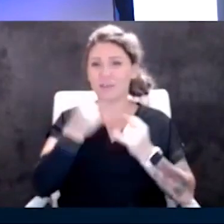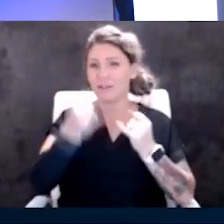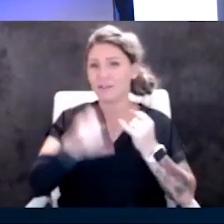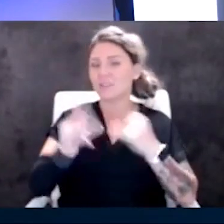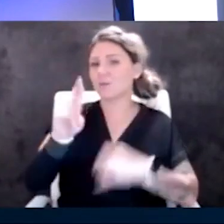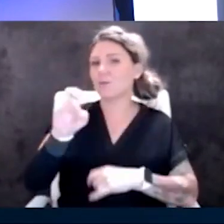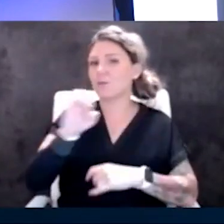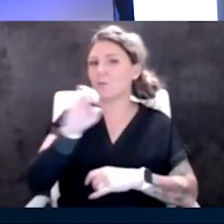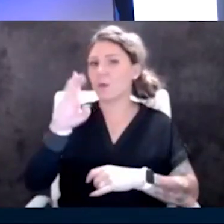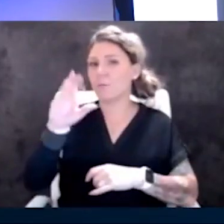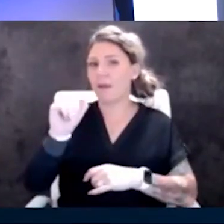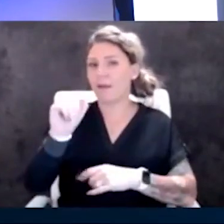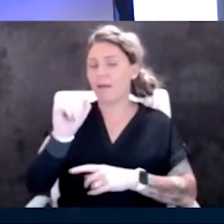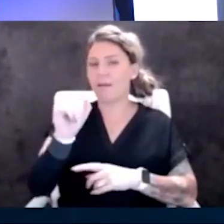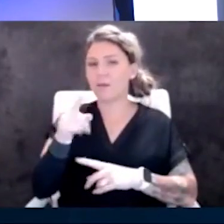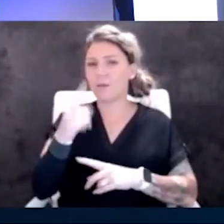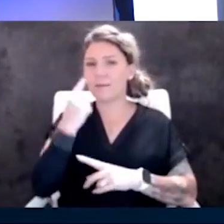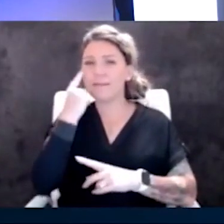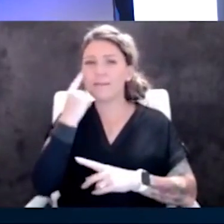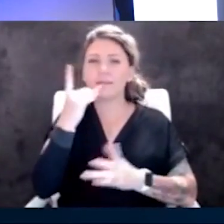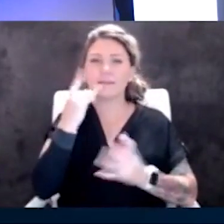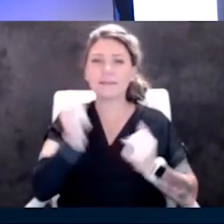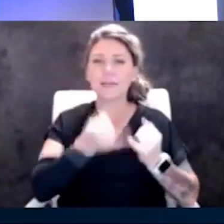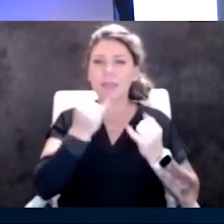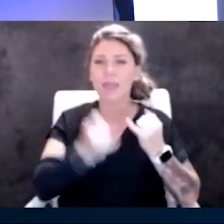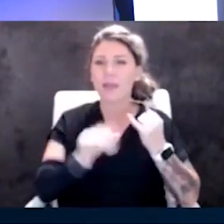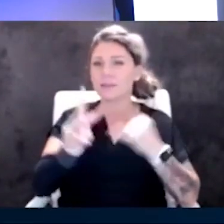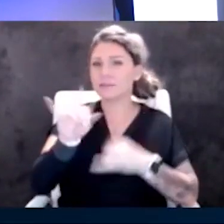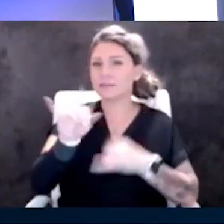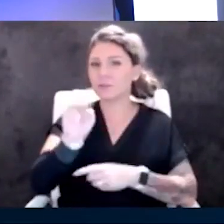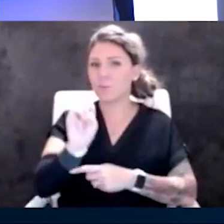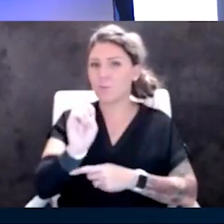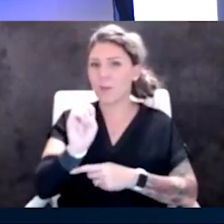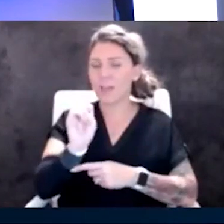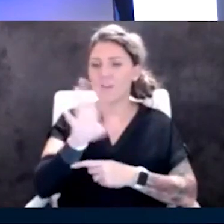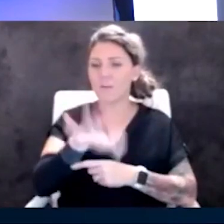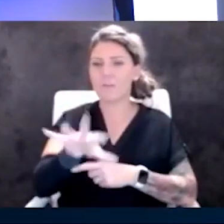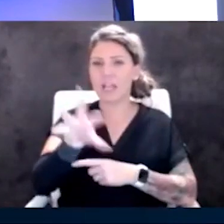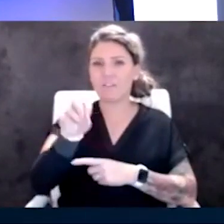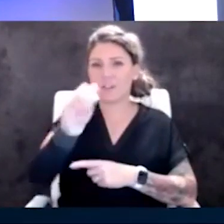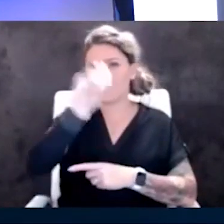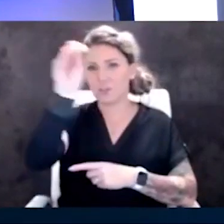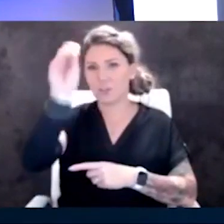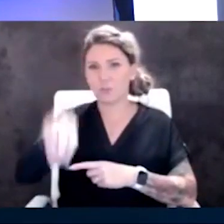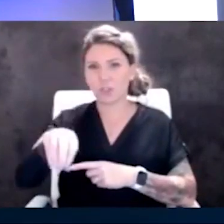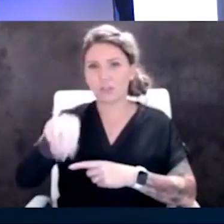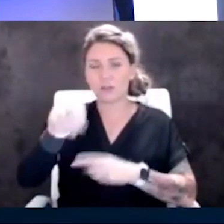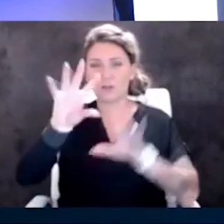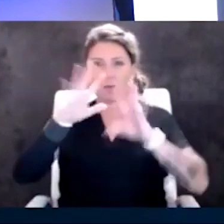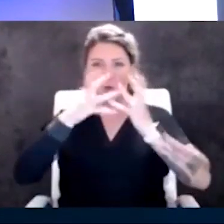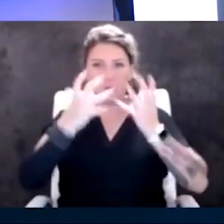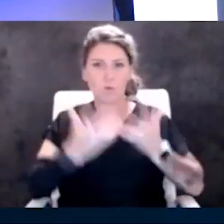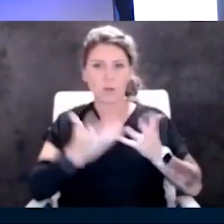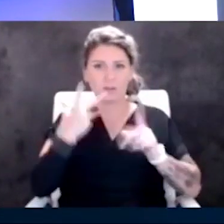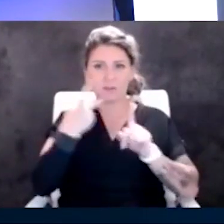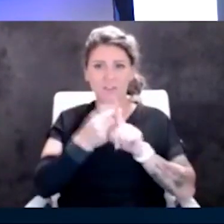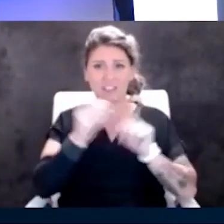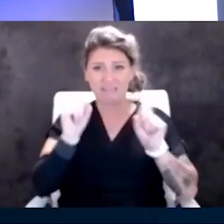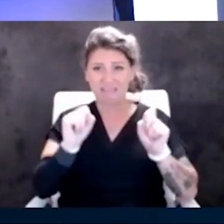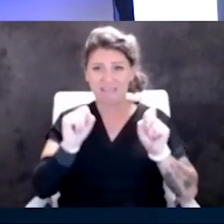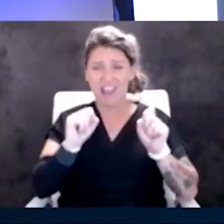think this could be the last wave? She's heard that about 50% of the world is vaccinated. Could this thing mutate and get any